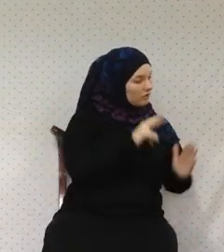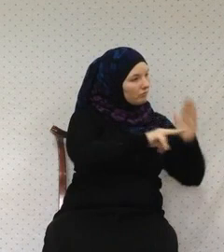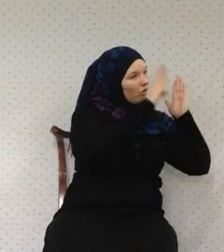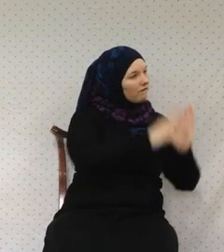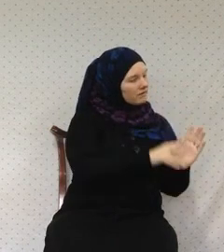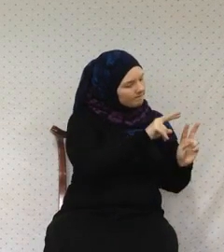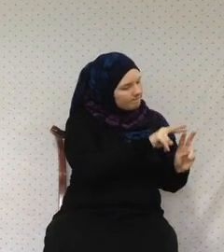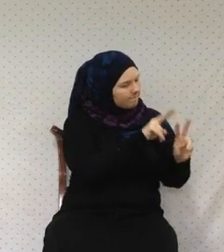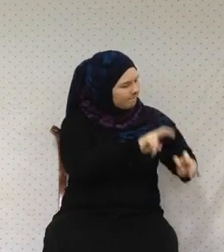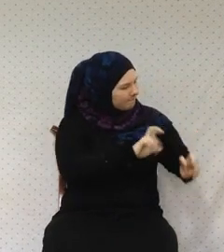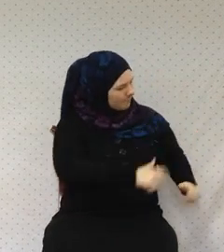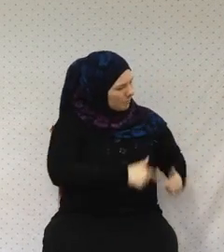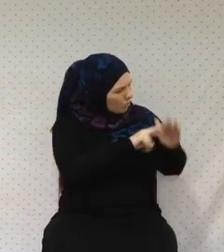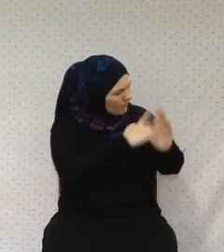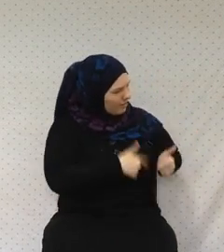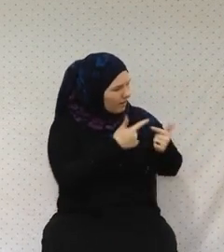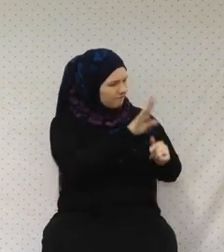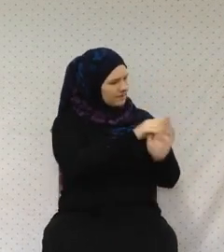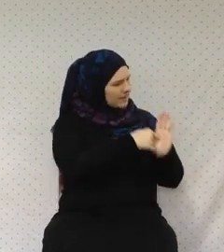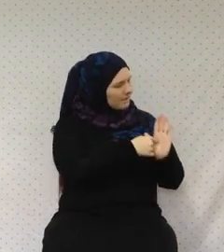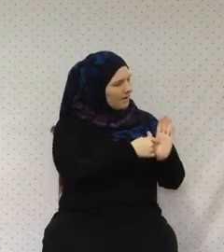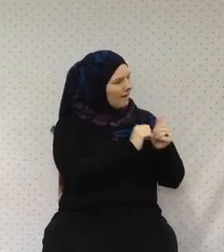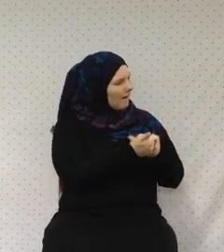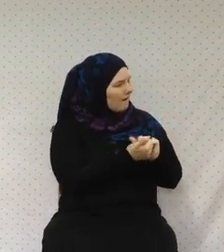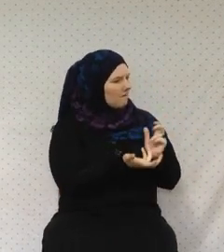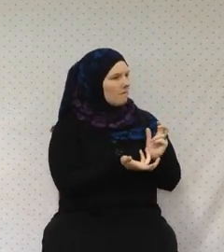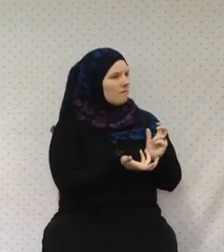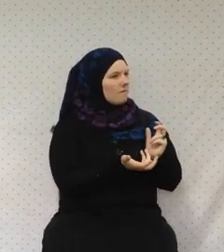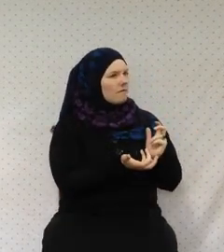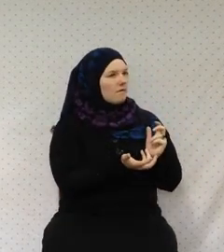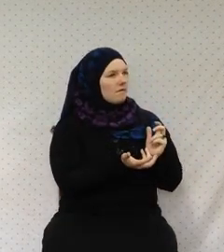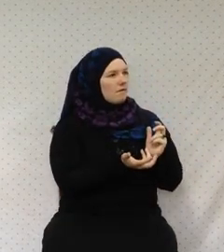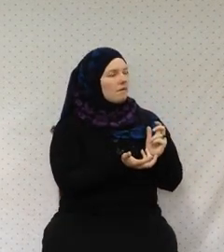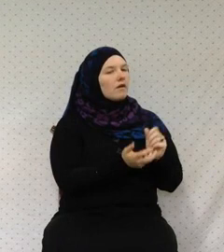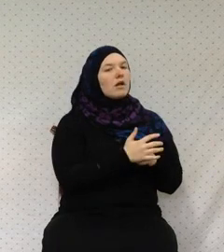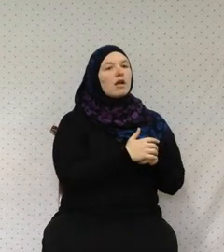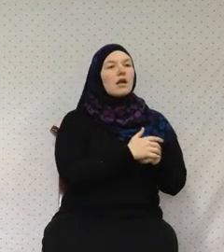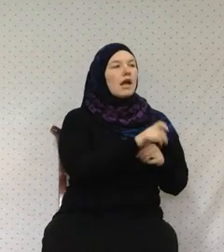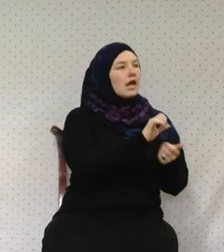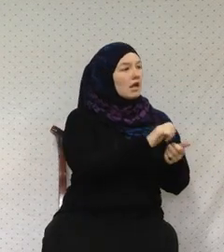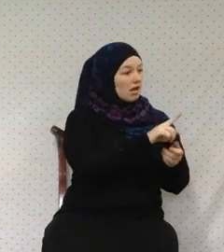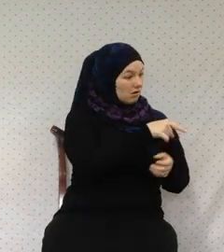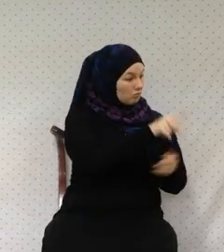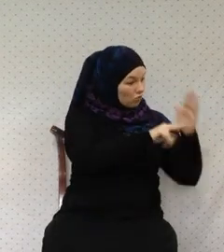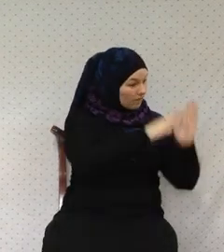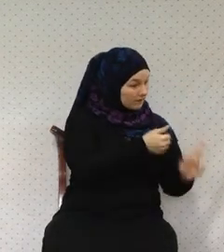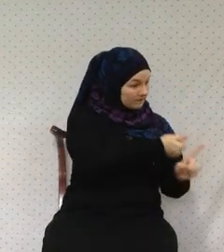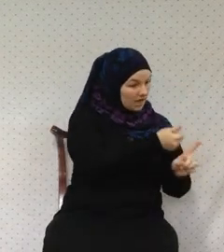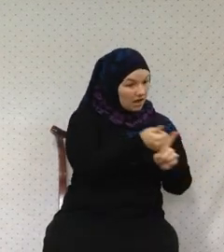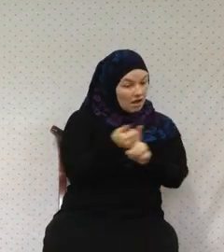as examples for us to follow. How much and how far did they trust